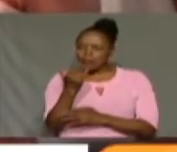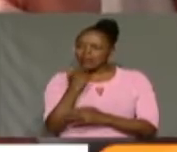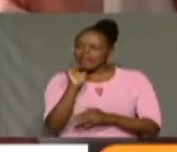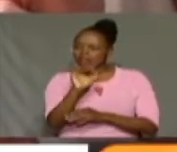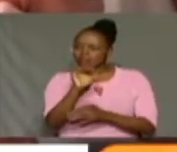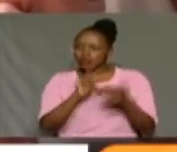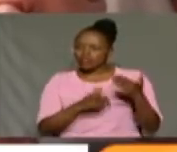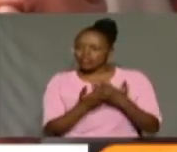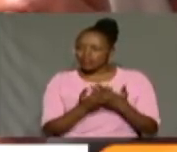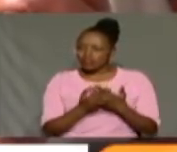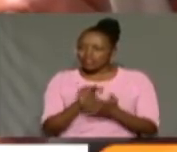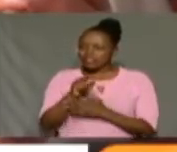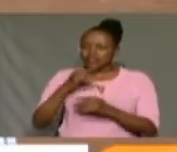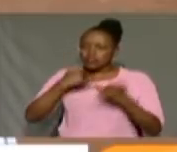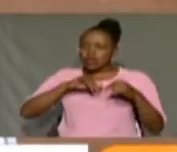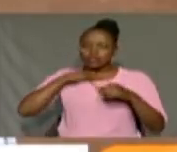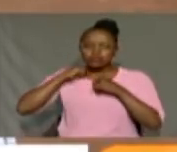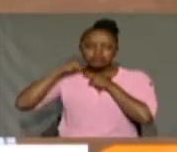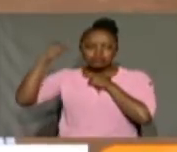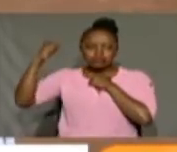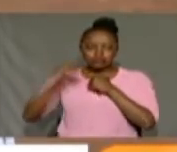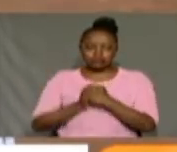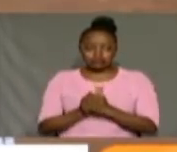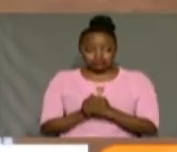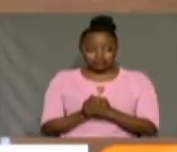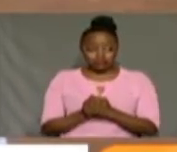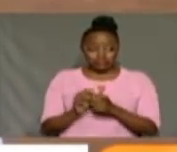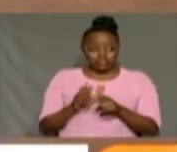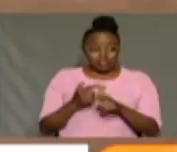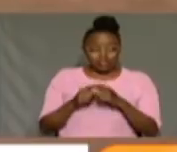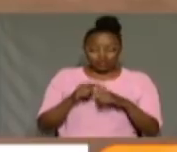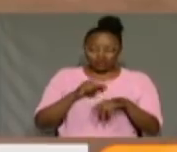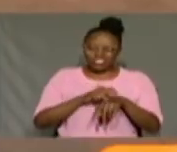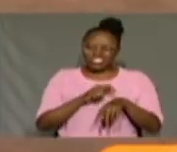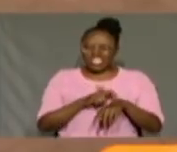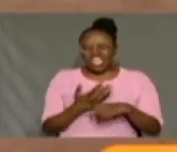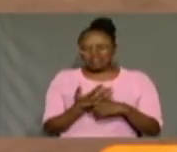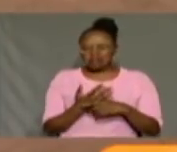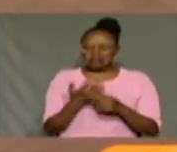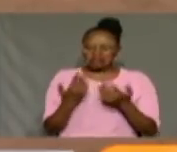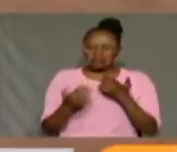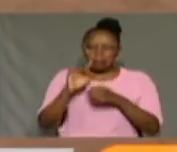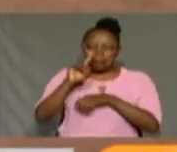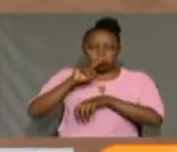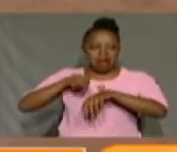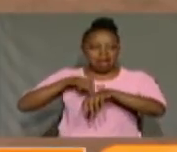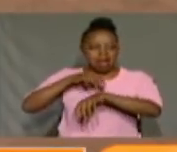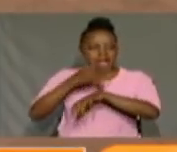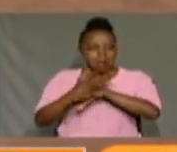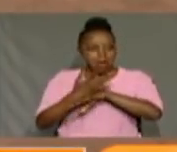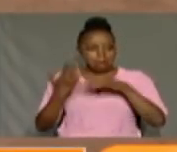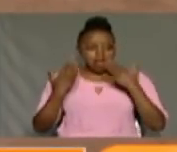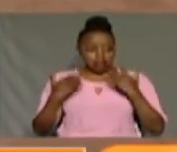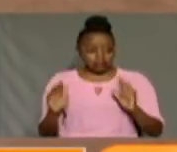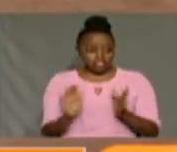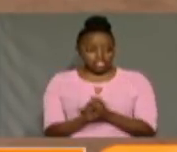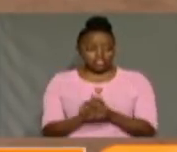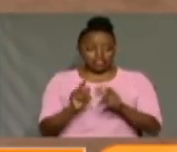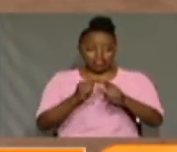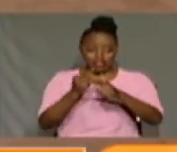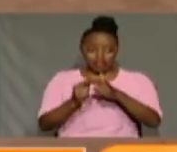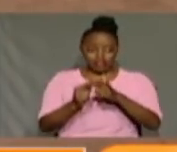Kwanini jeri ana jinyoka ikapita muda wa kama risali moja